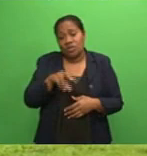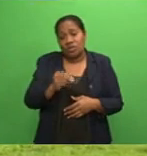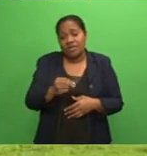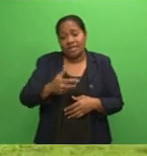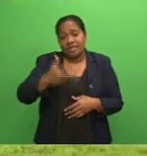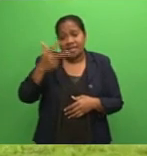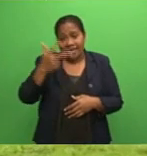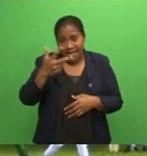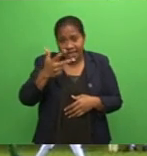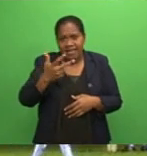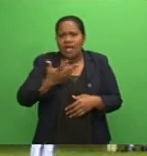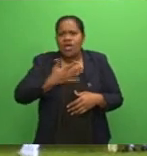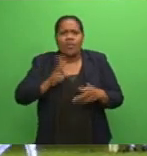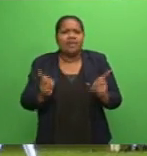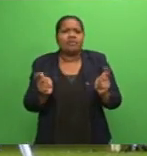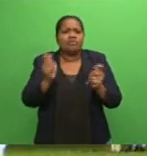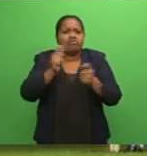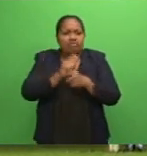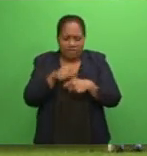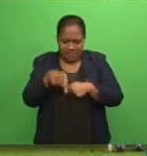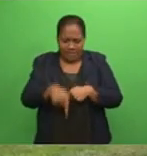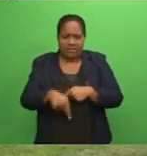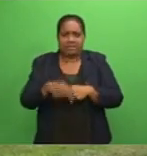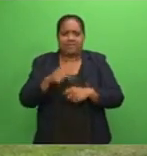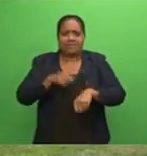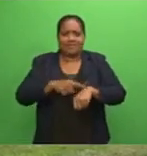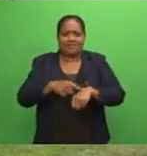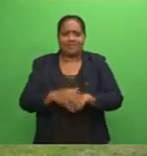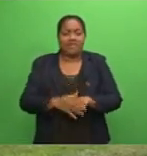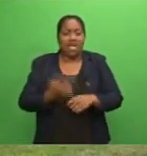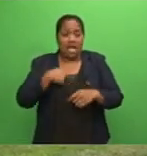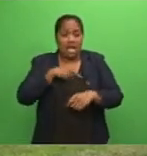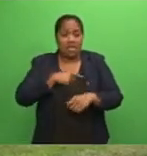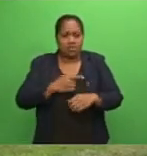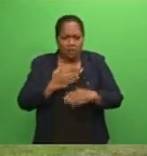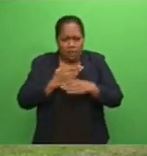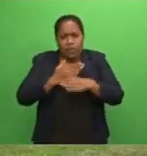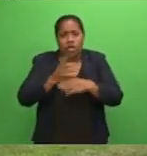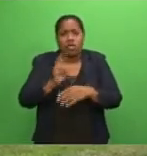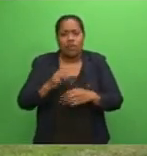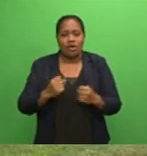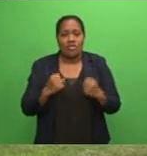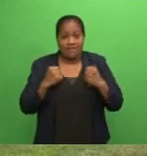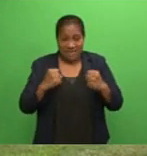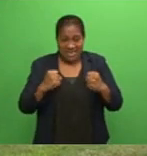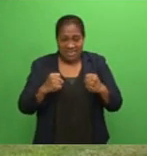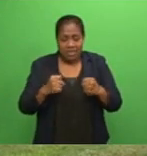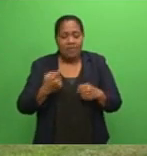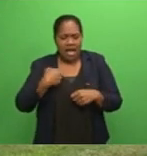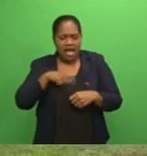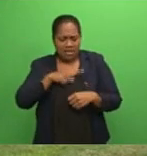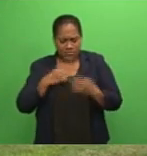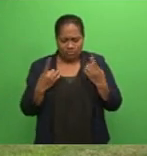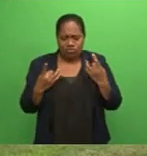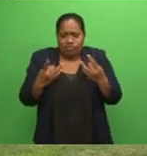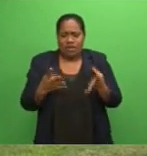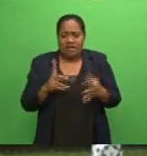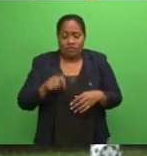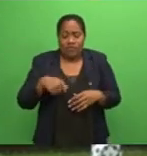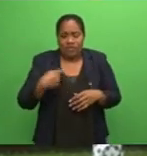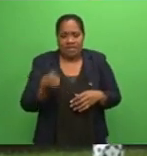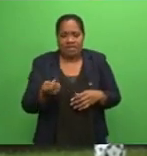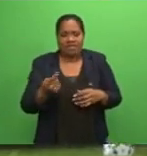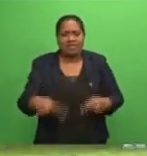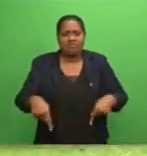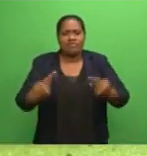they want to change this season. We are working on the fitness too, but yeah, we will be ready for the next game against Ba.